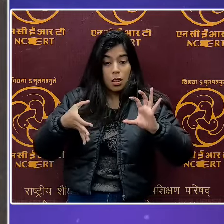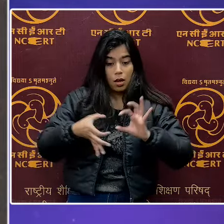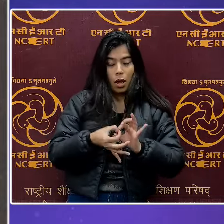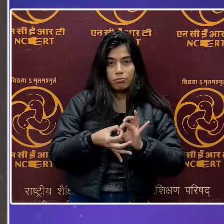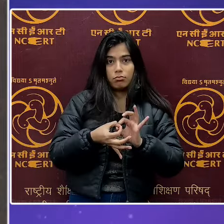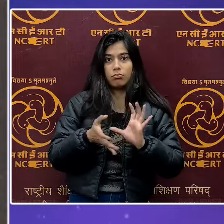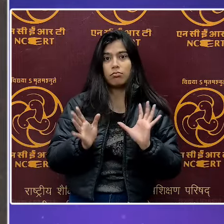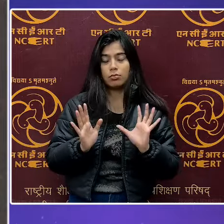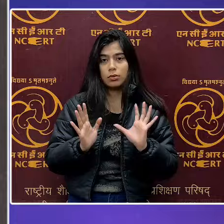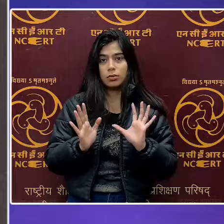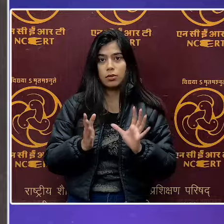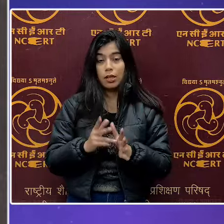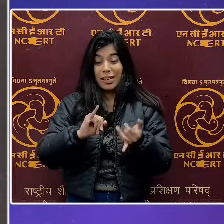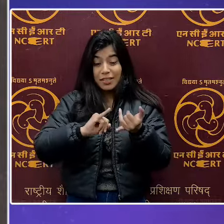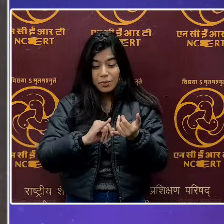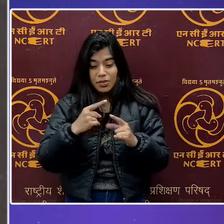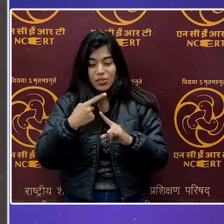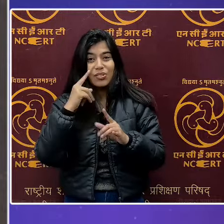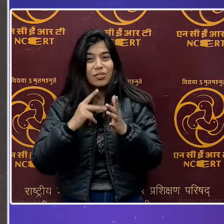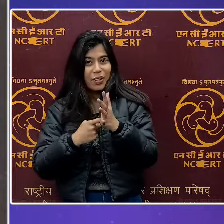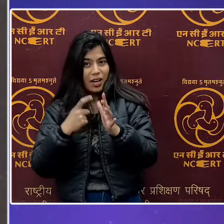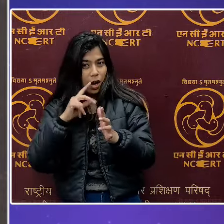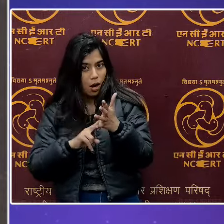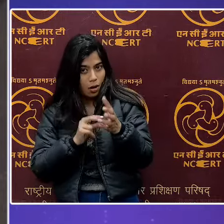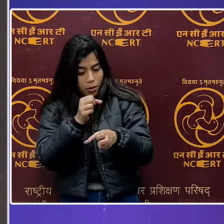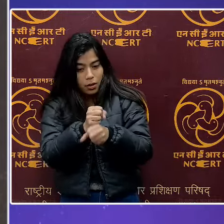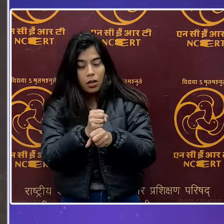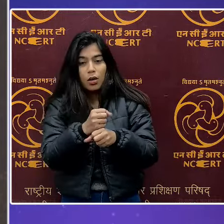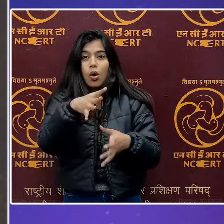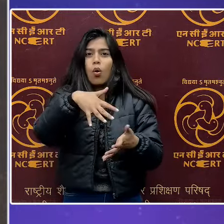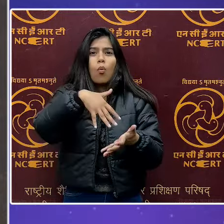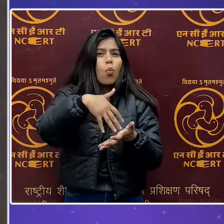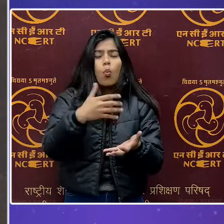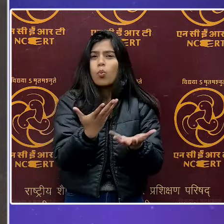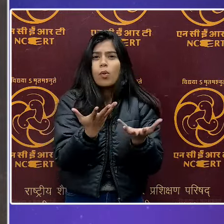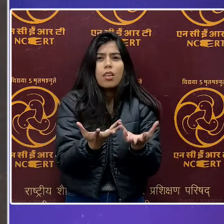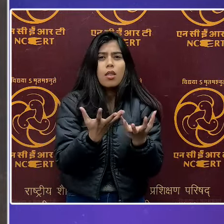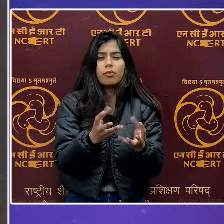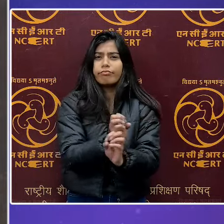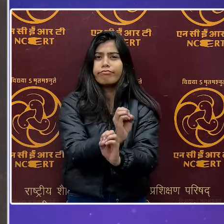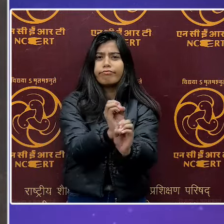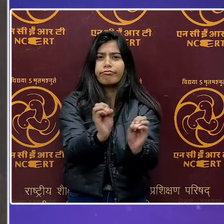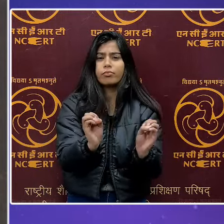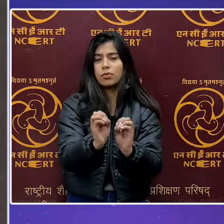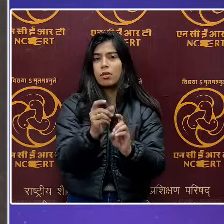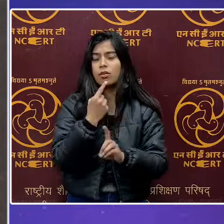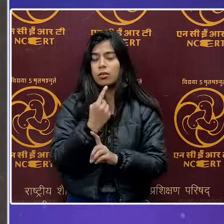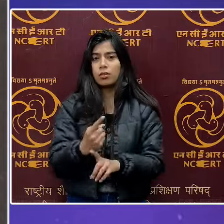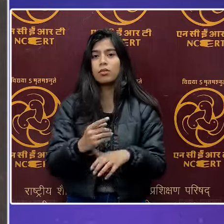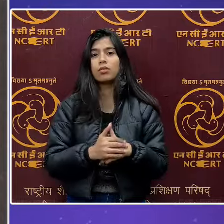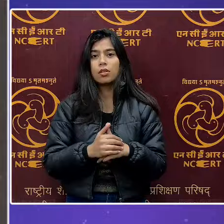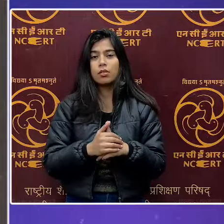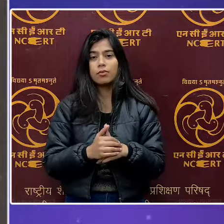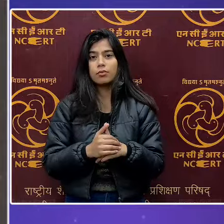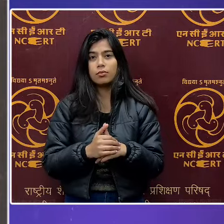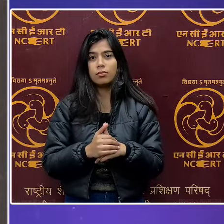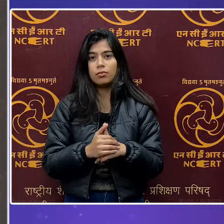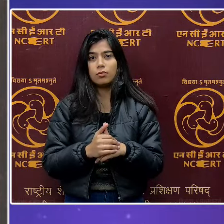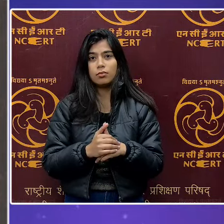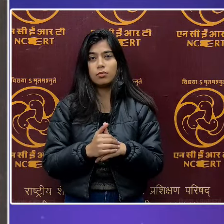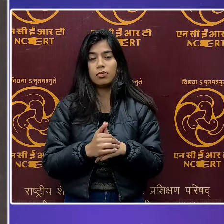a string. String should be weightless, in ideal situation, and it is suspended from